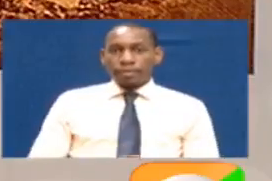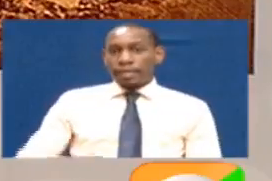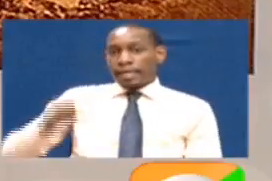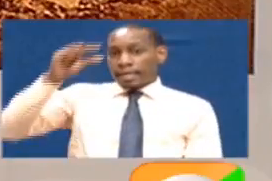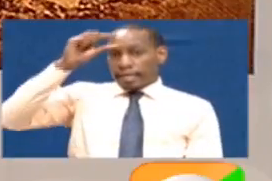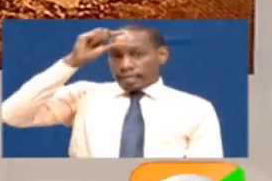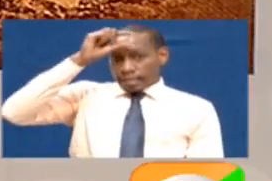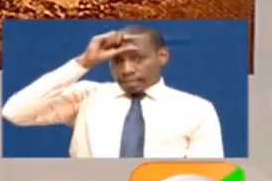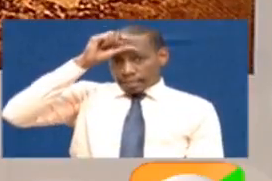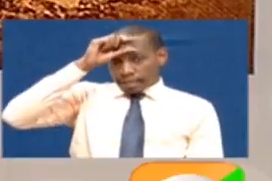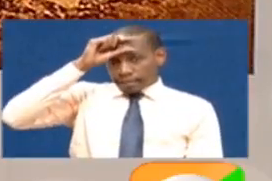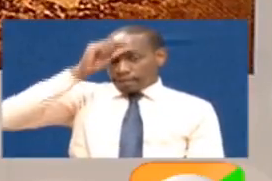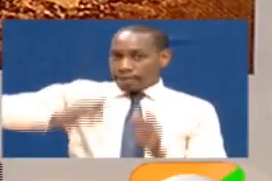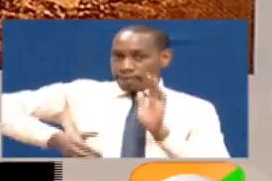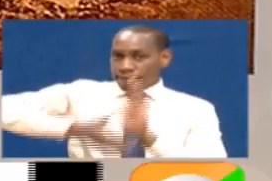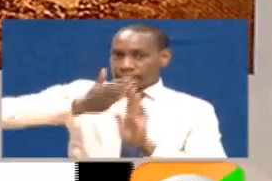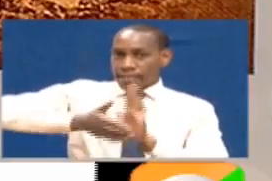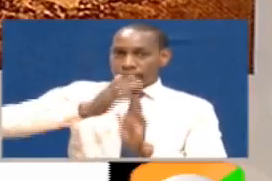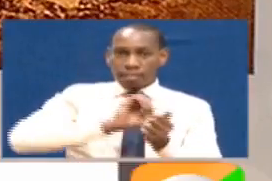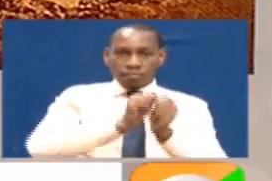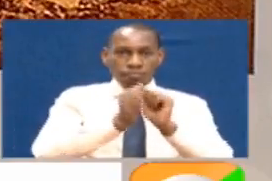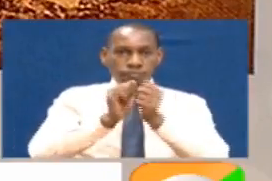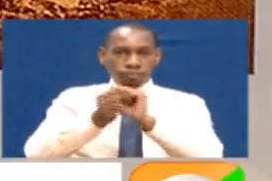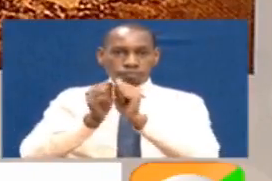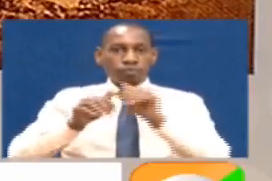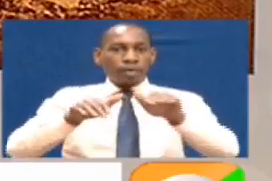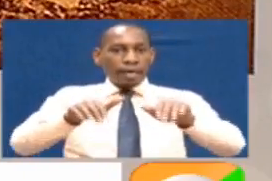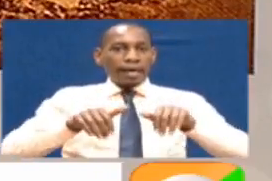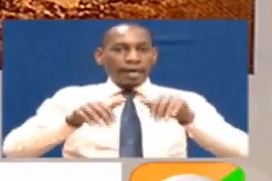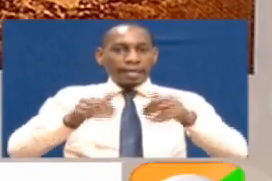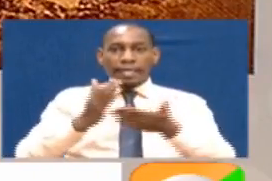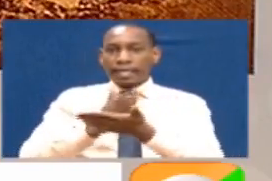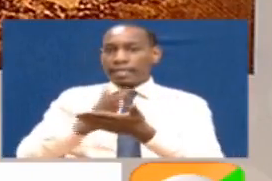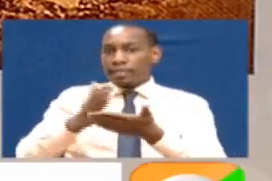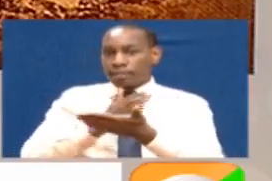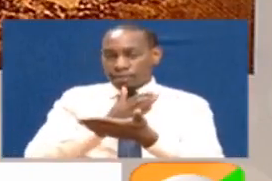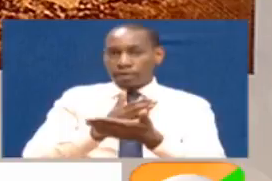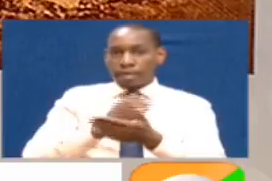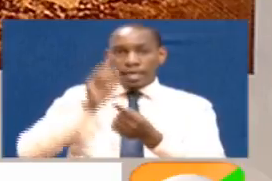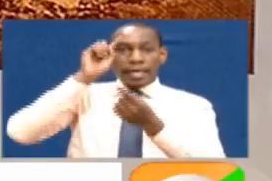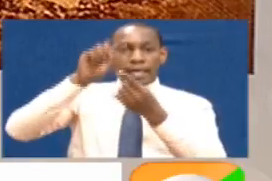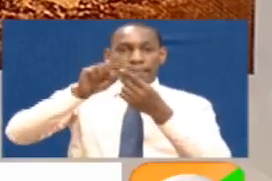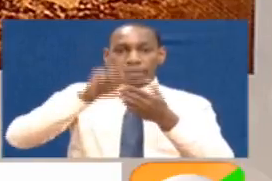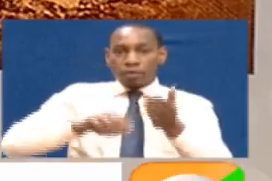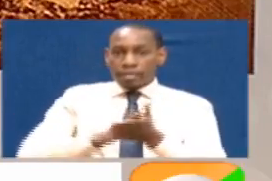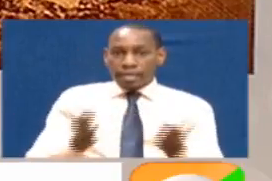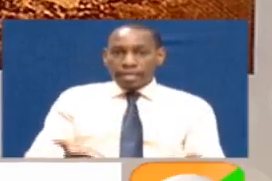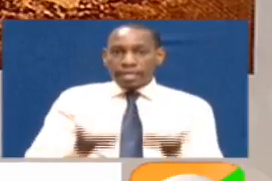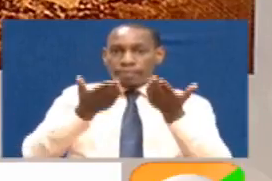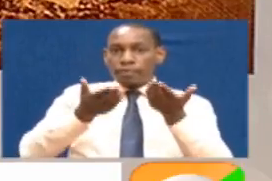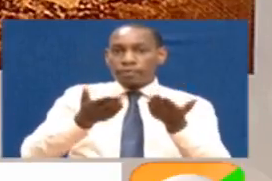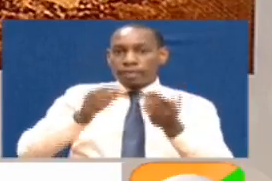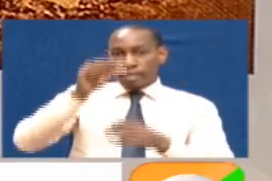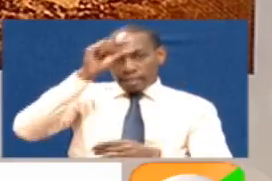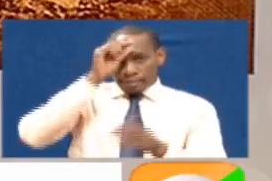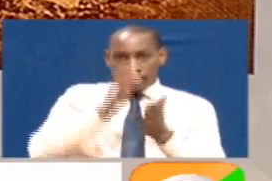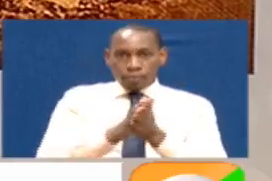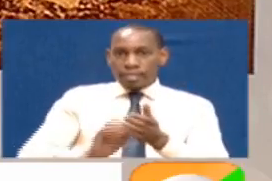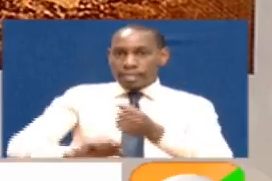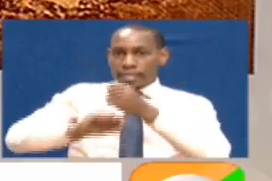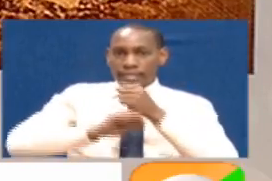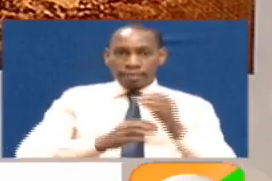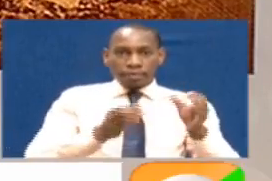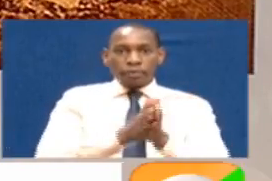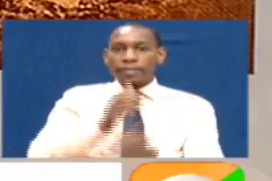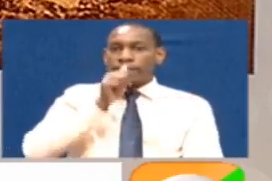The government is fast-tracking reforms in the agriculture sector in efforts to improve it. The government, together with the donor community